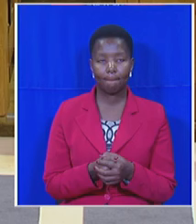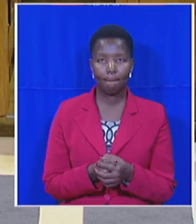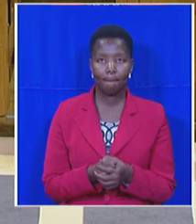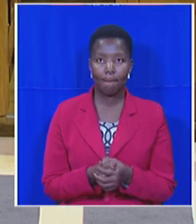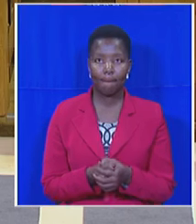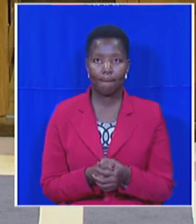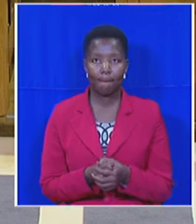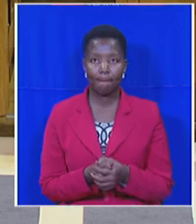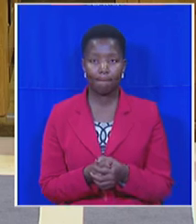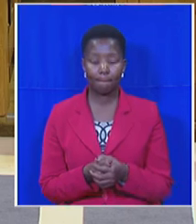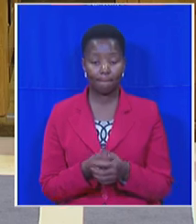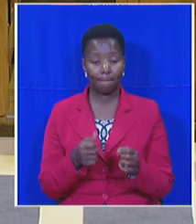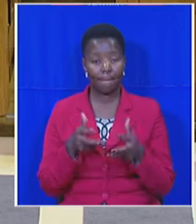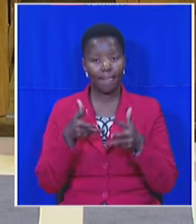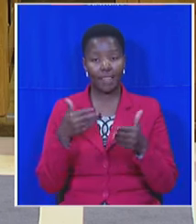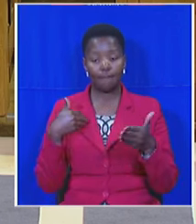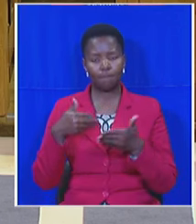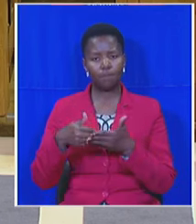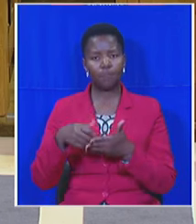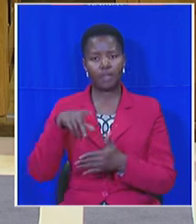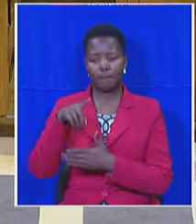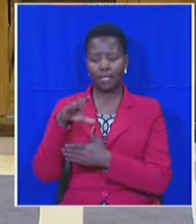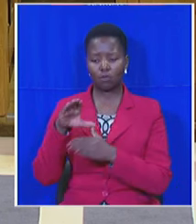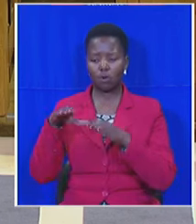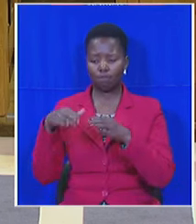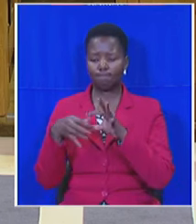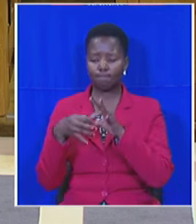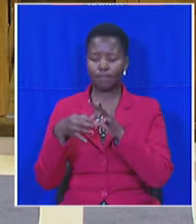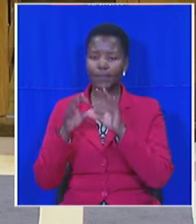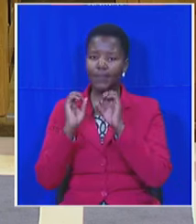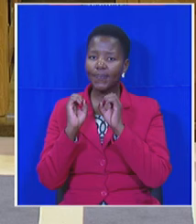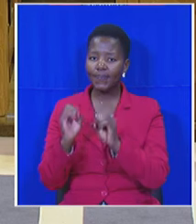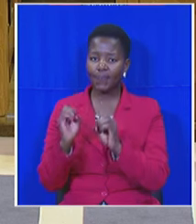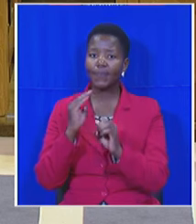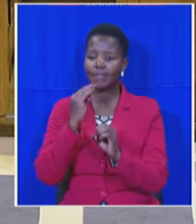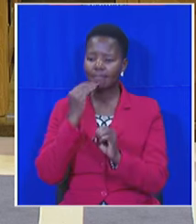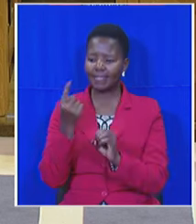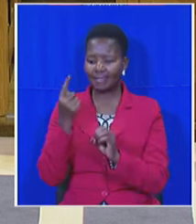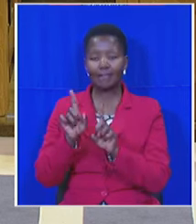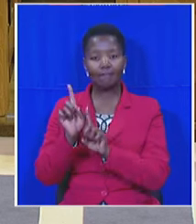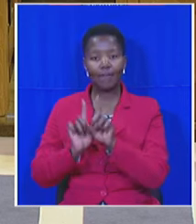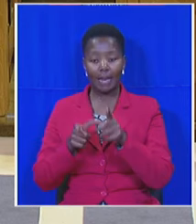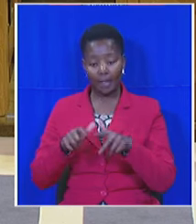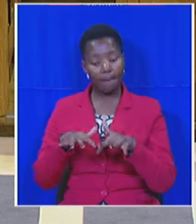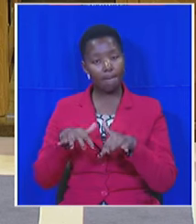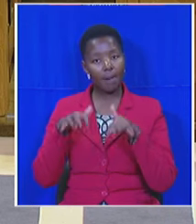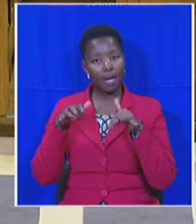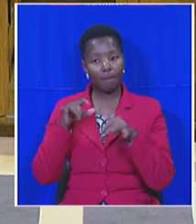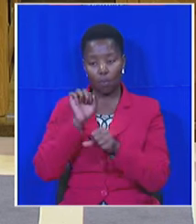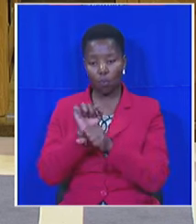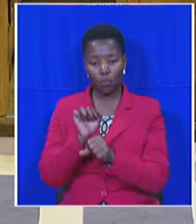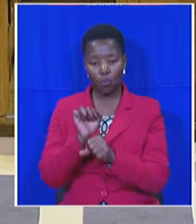The lack of a dedicated portfolio committee for the presidency is a singular failure on the part of this parliament to discharge